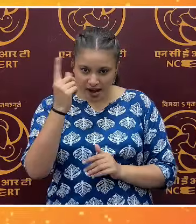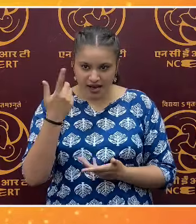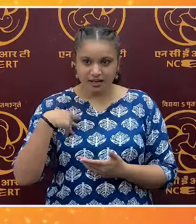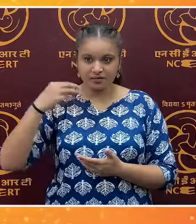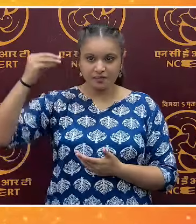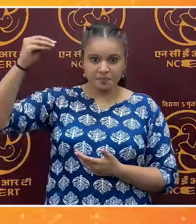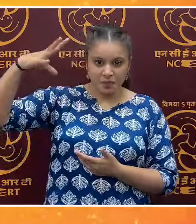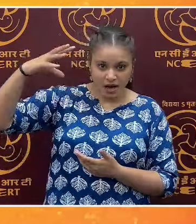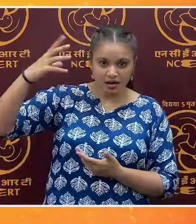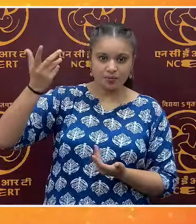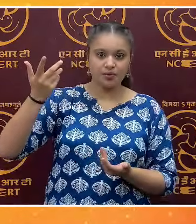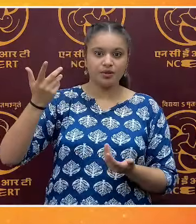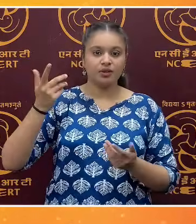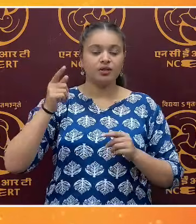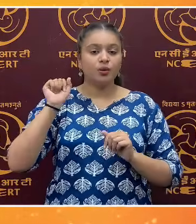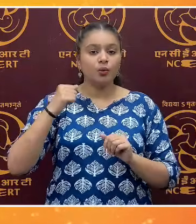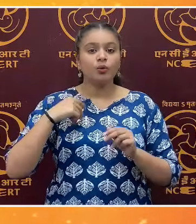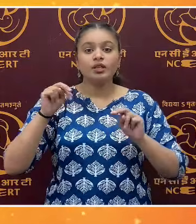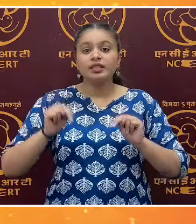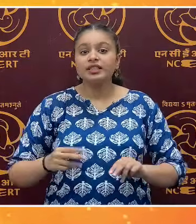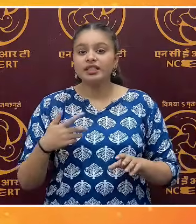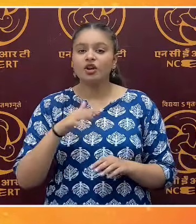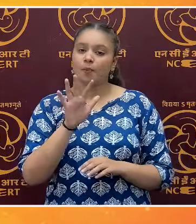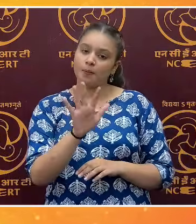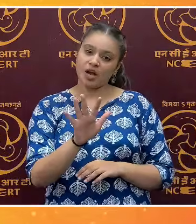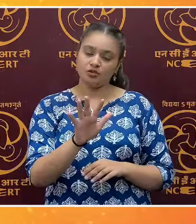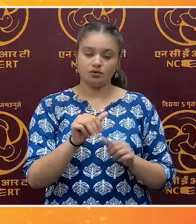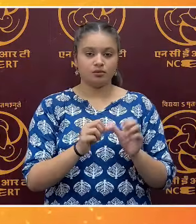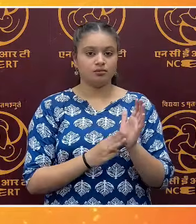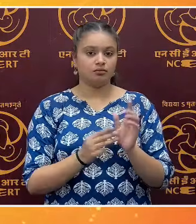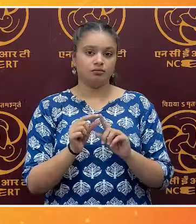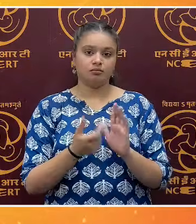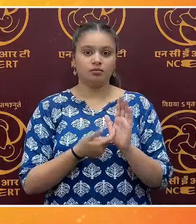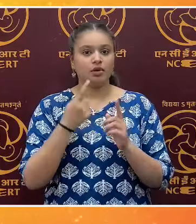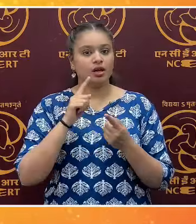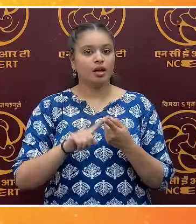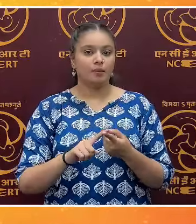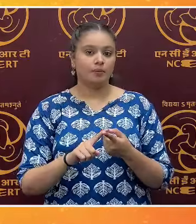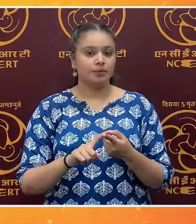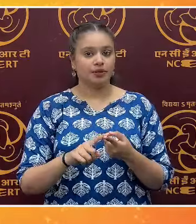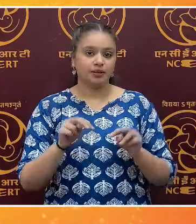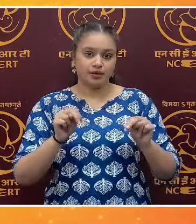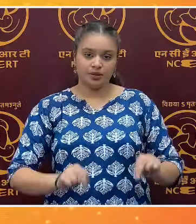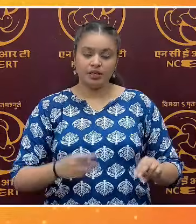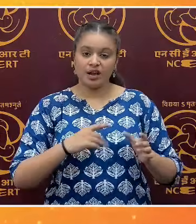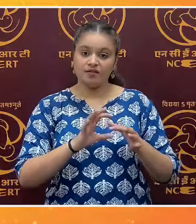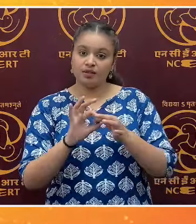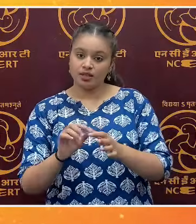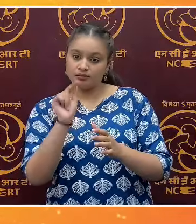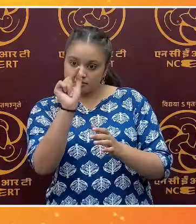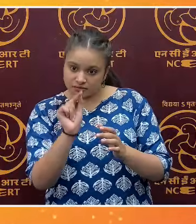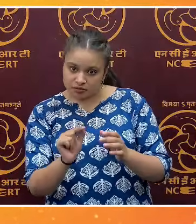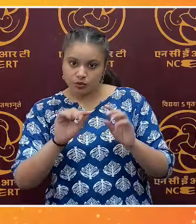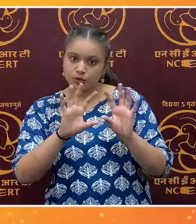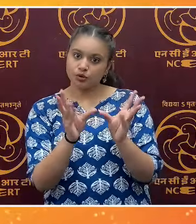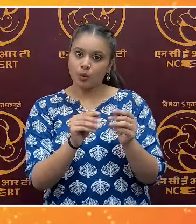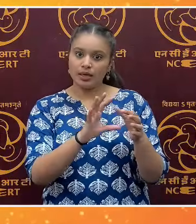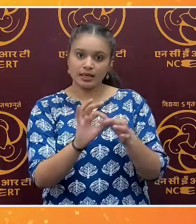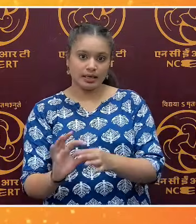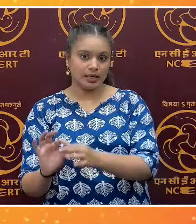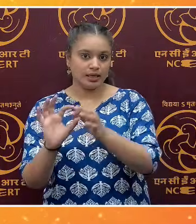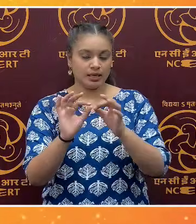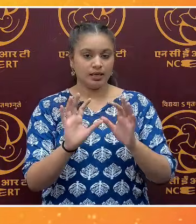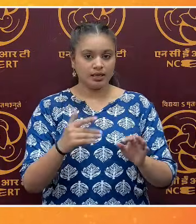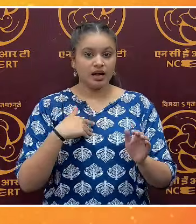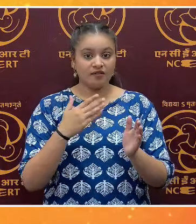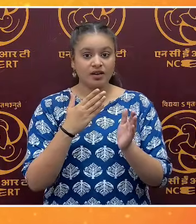bulbs are there. For that we need a 5 ampere of current load. So accordingly these switches are there, and accordingly we have